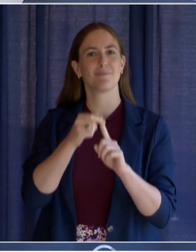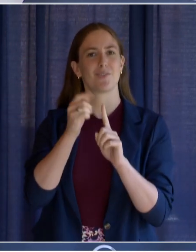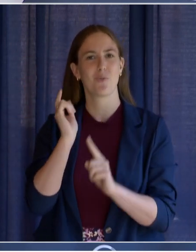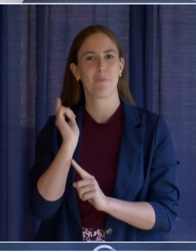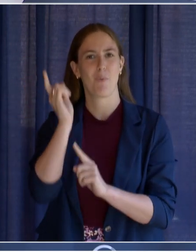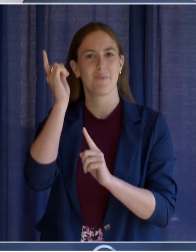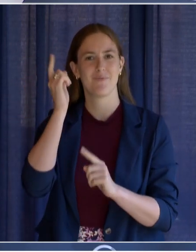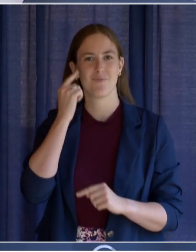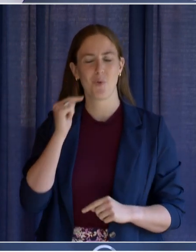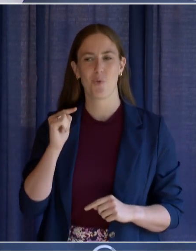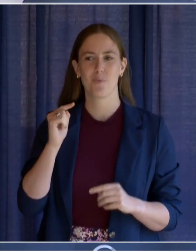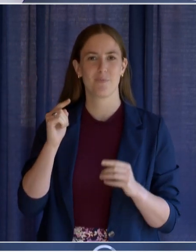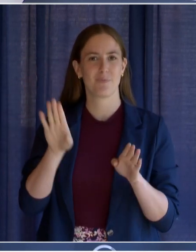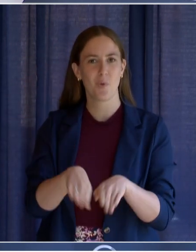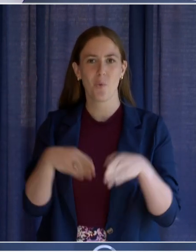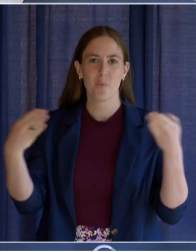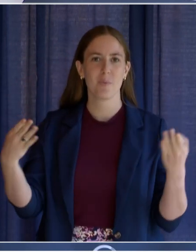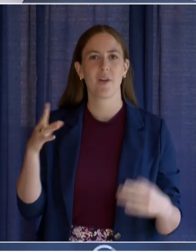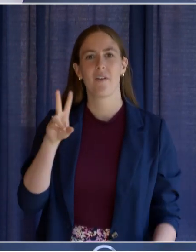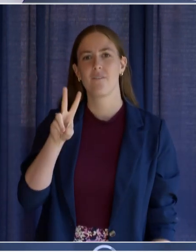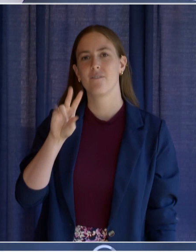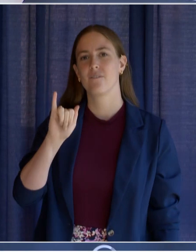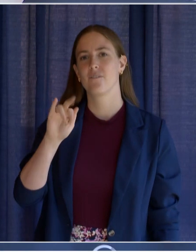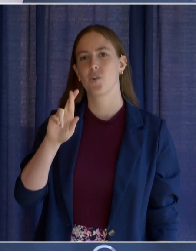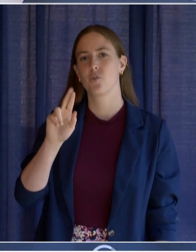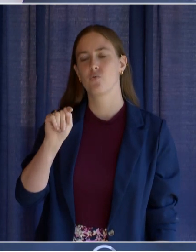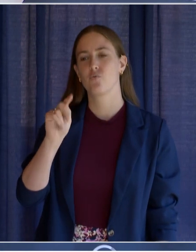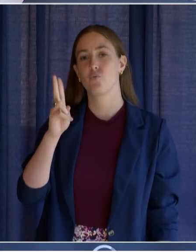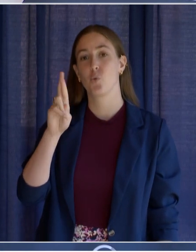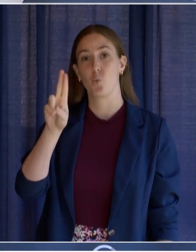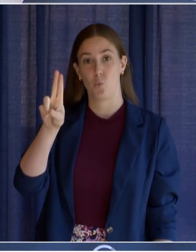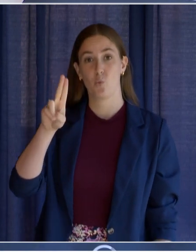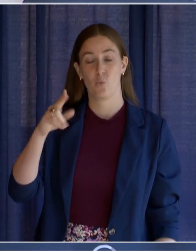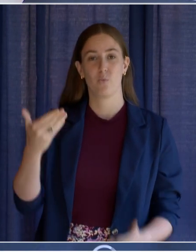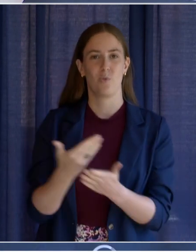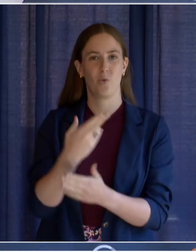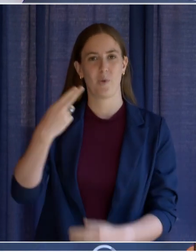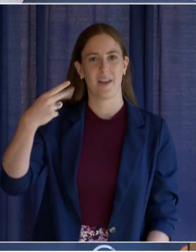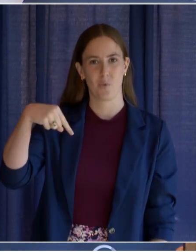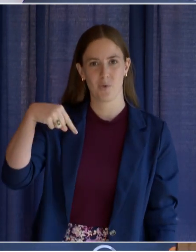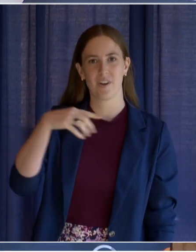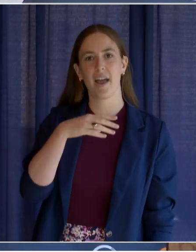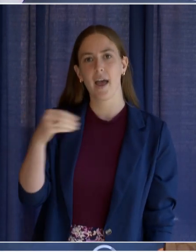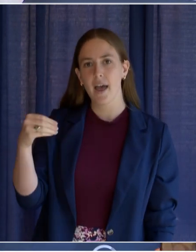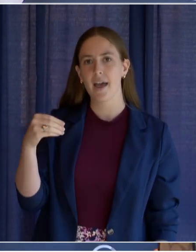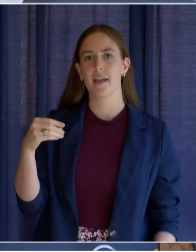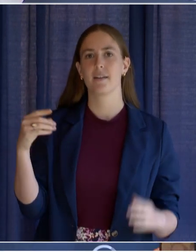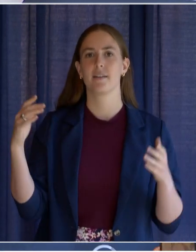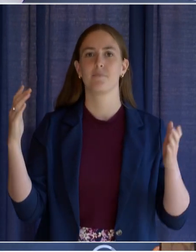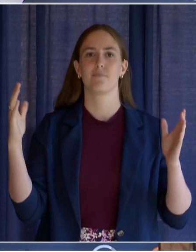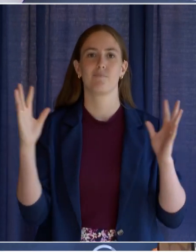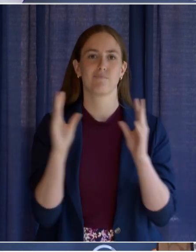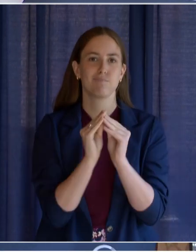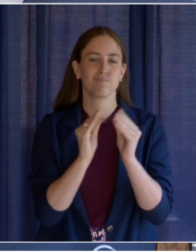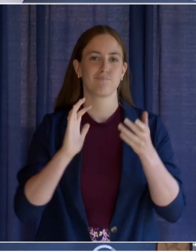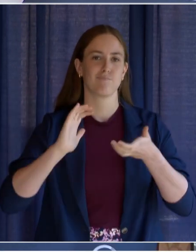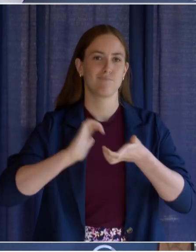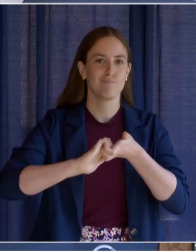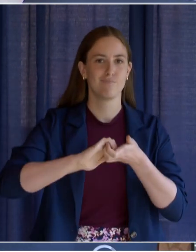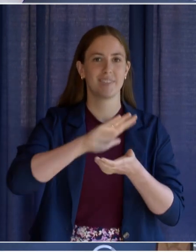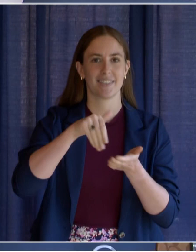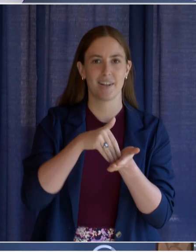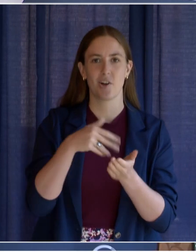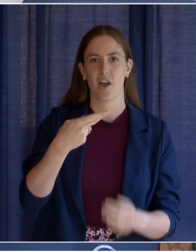for the opening of Virtru's headquarters and then a collaboration center, the Hub, in the very heart of our